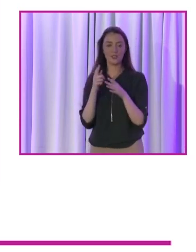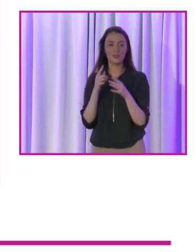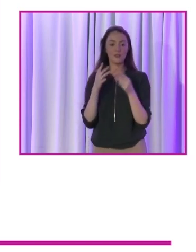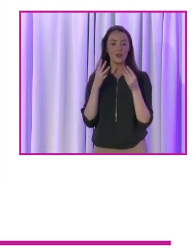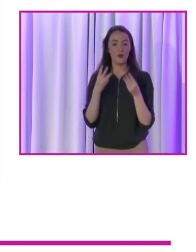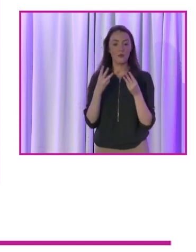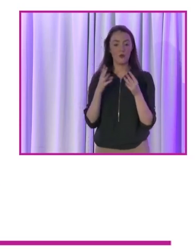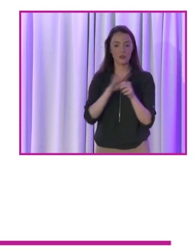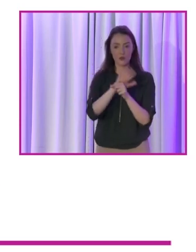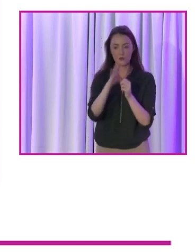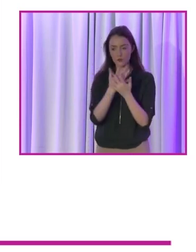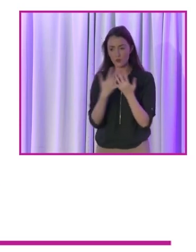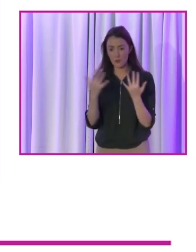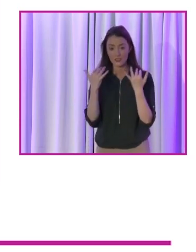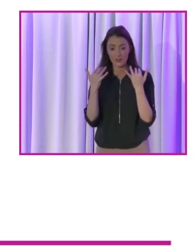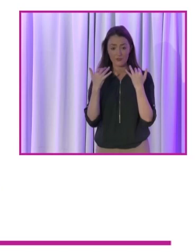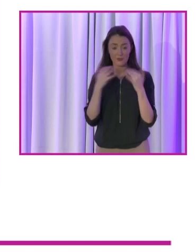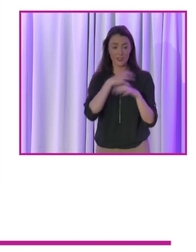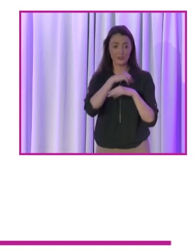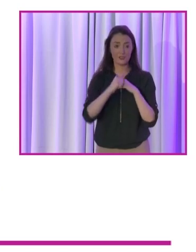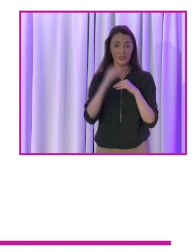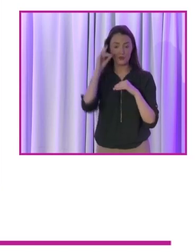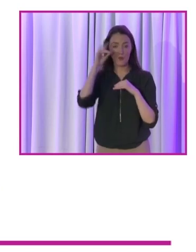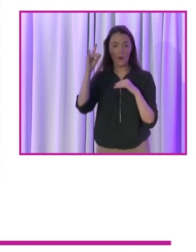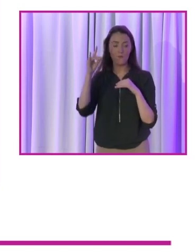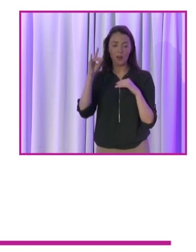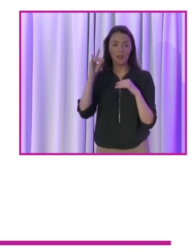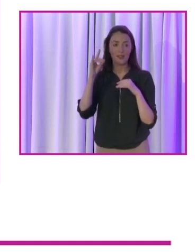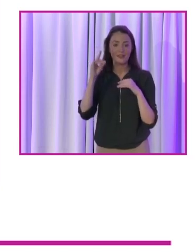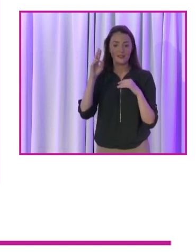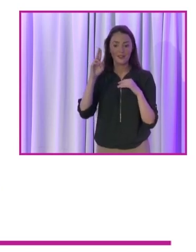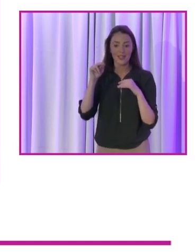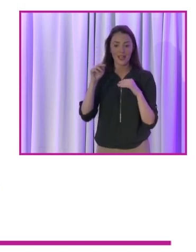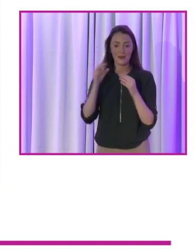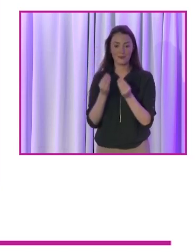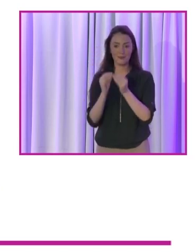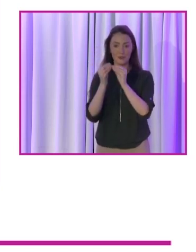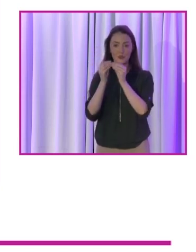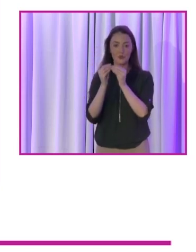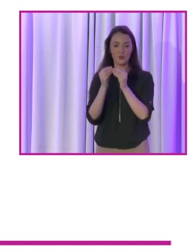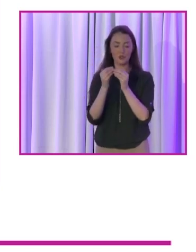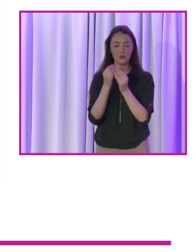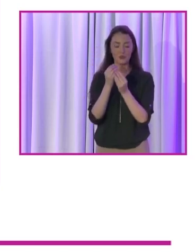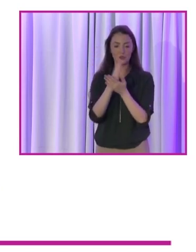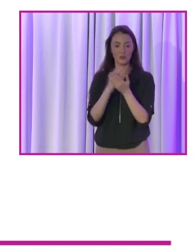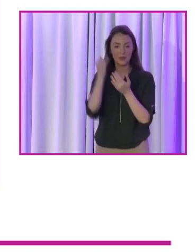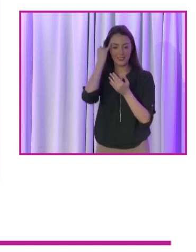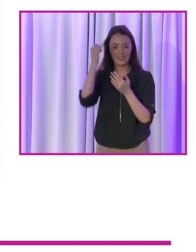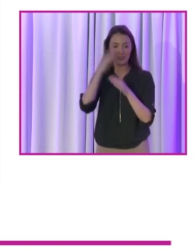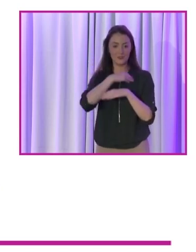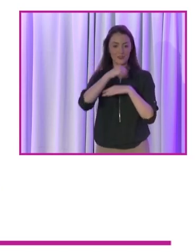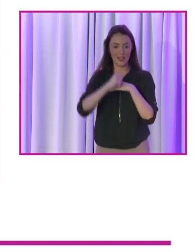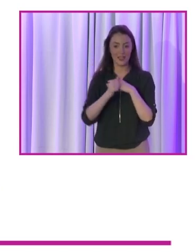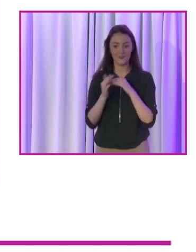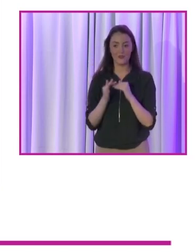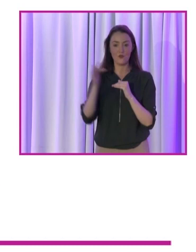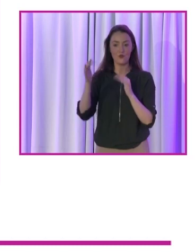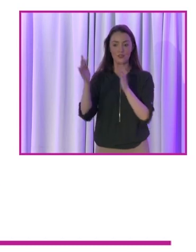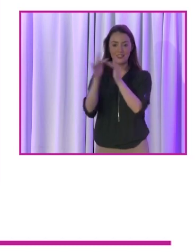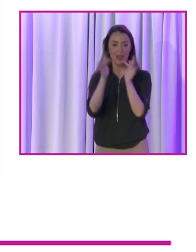but I want to cover so much more with you, but hopefully we can create some links today, which would be good going